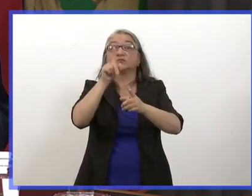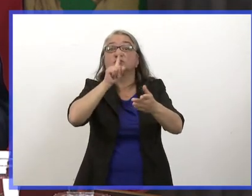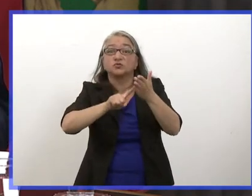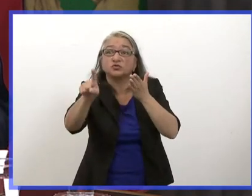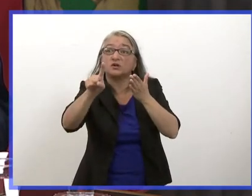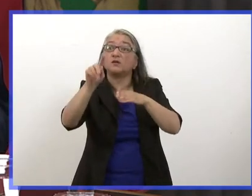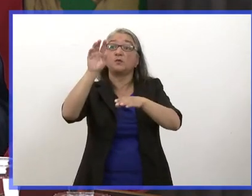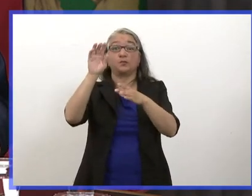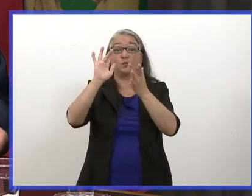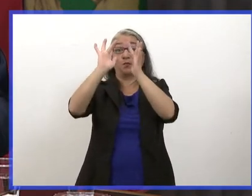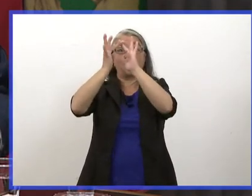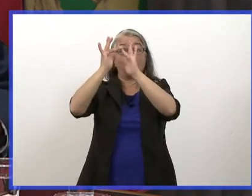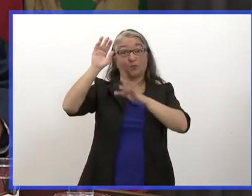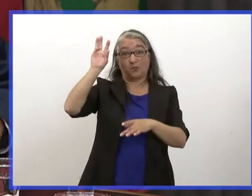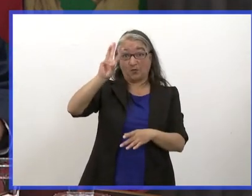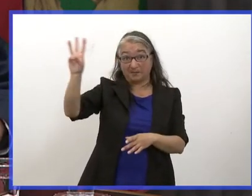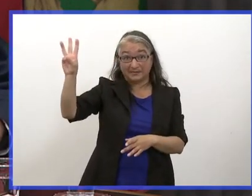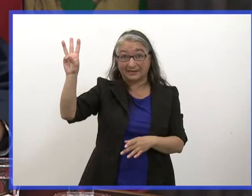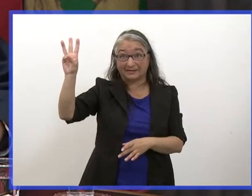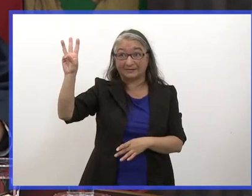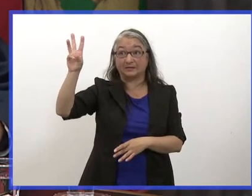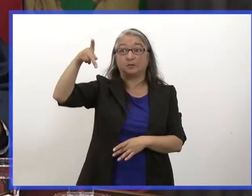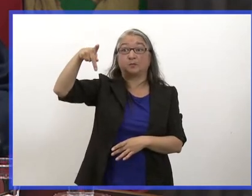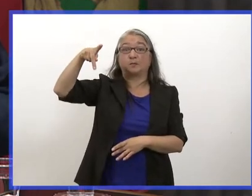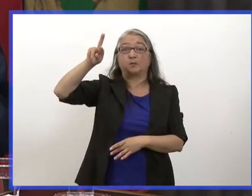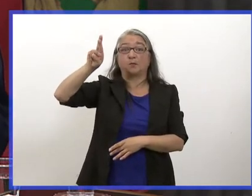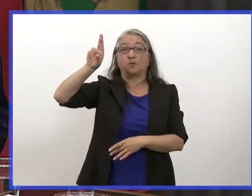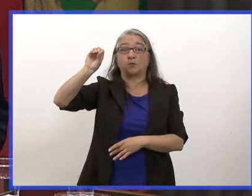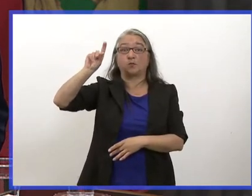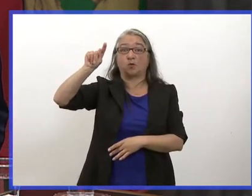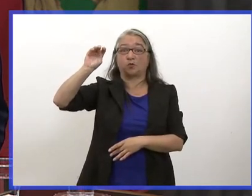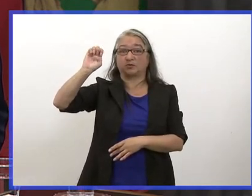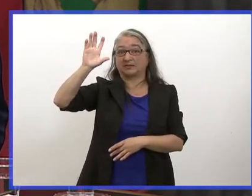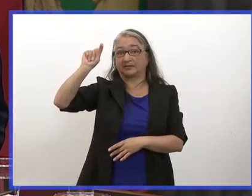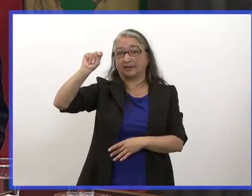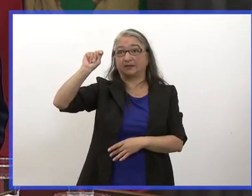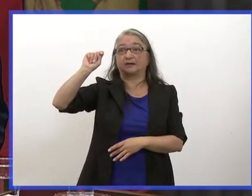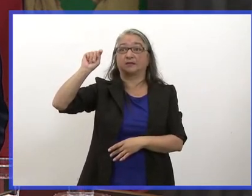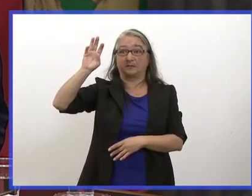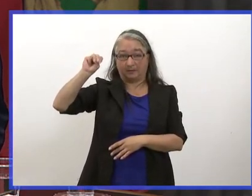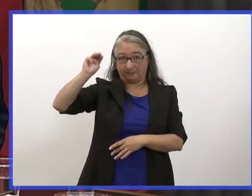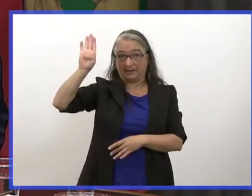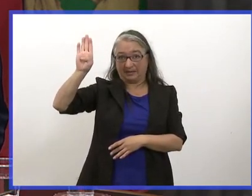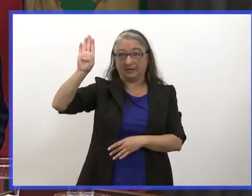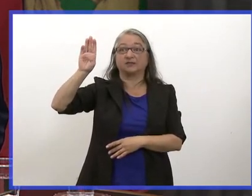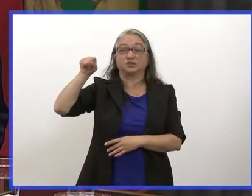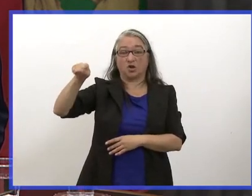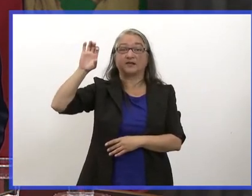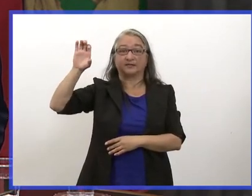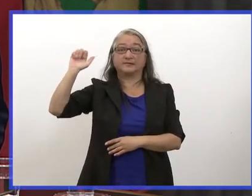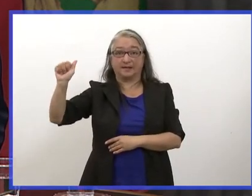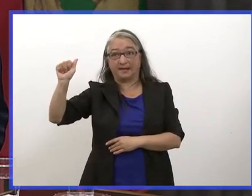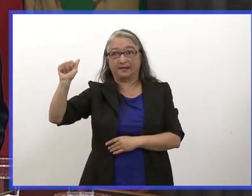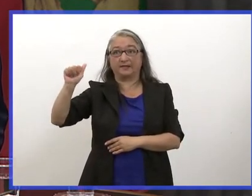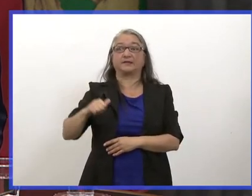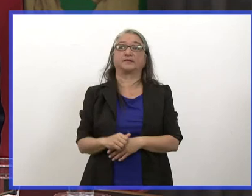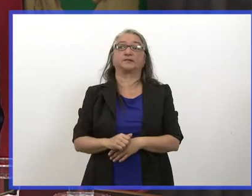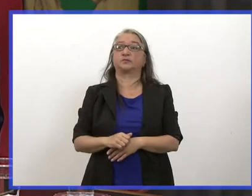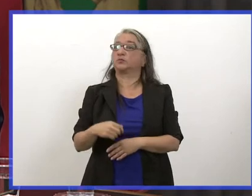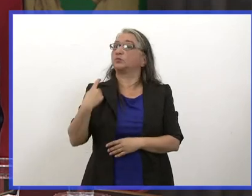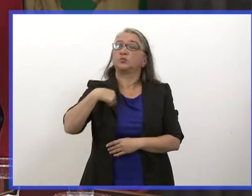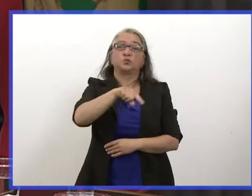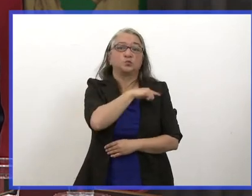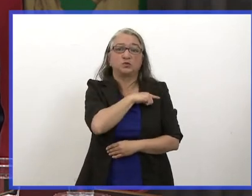protectmb.ca. We all have a role to play in protecting ourselves and our loved ones and our community. Join Team